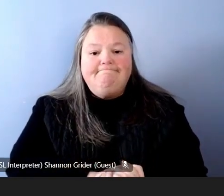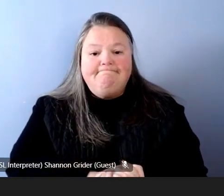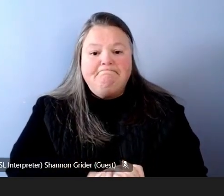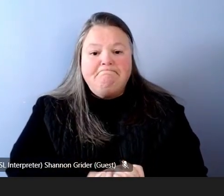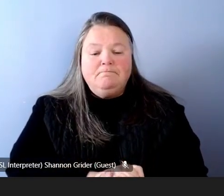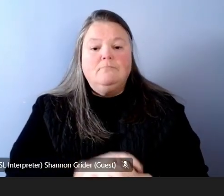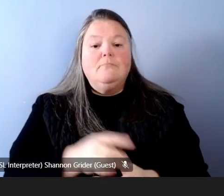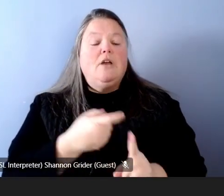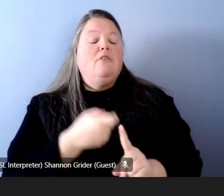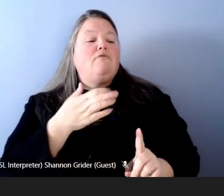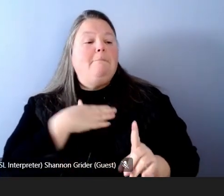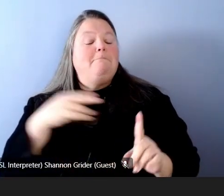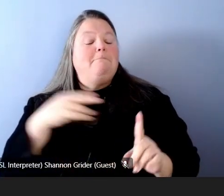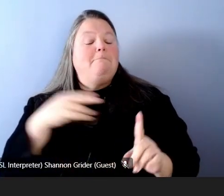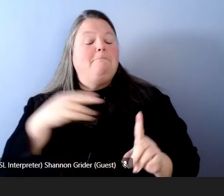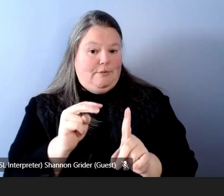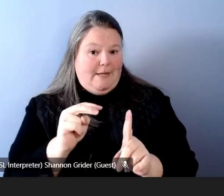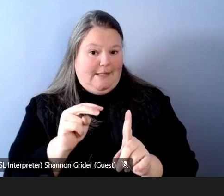from my perspective,